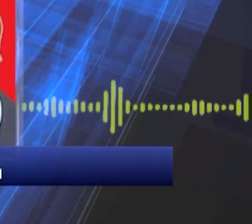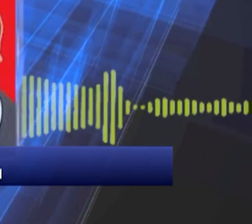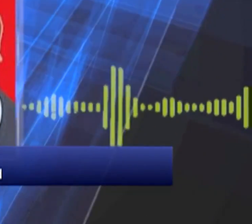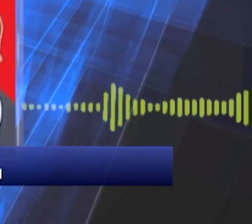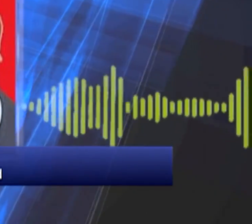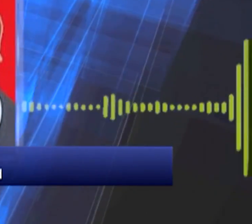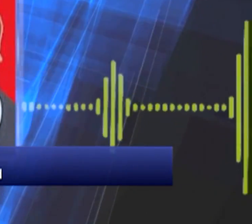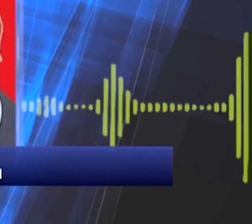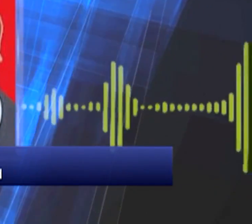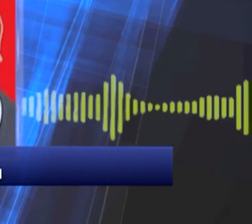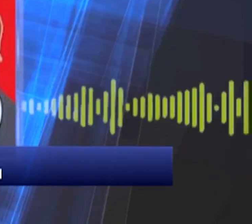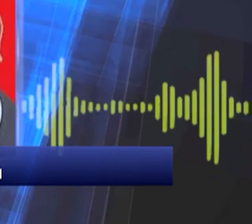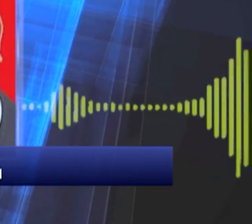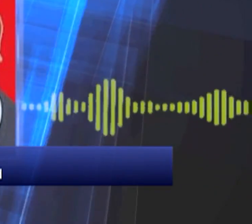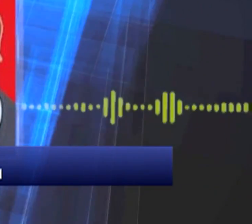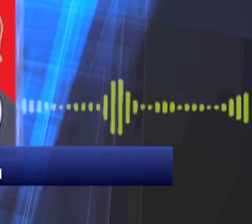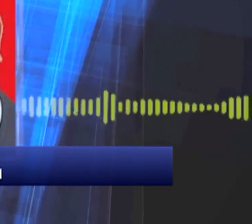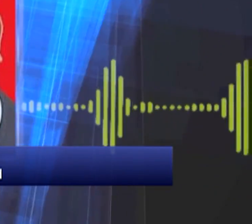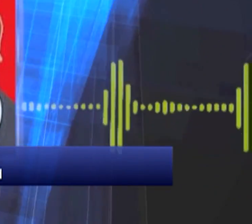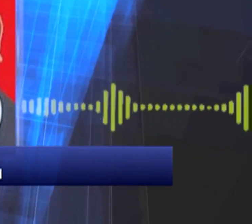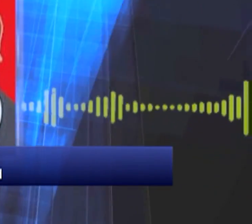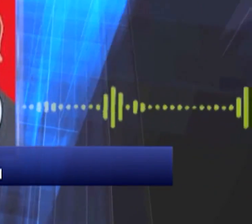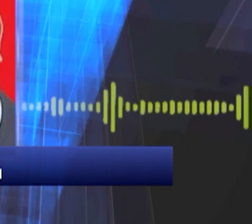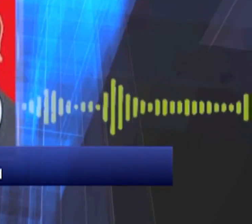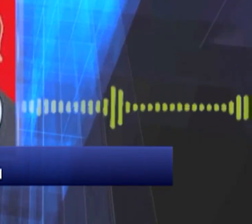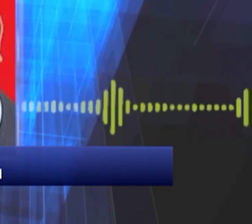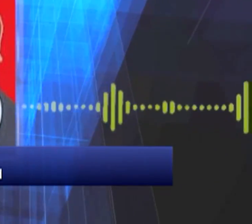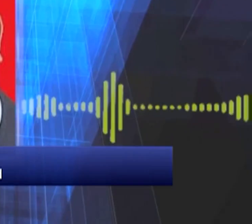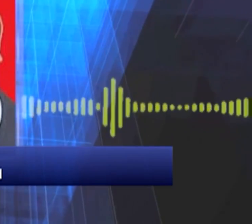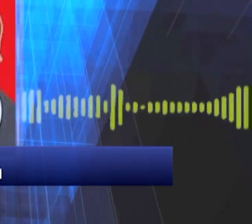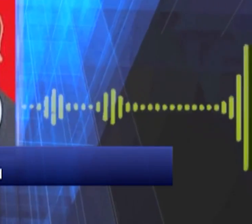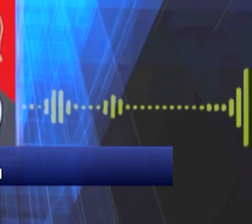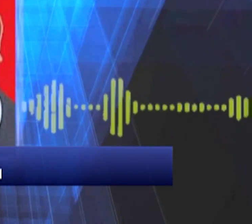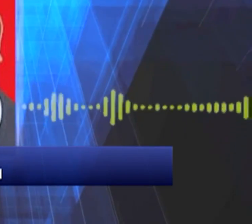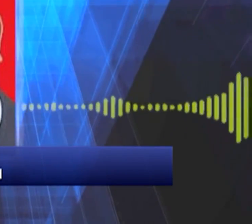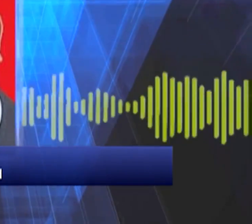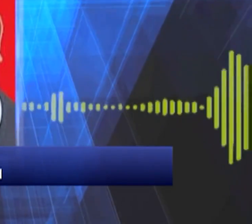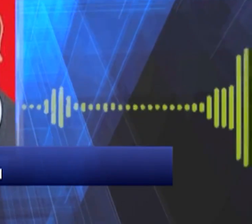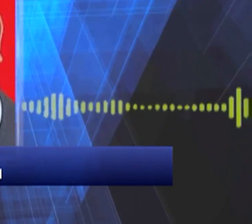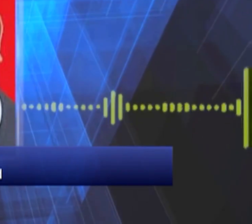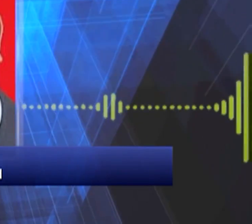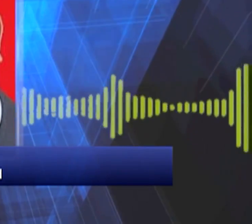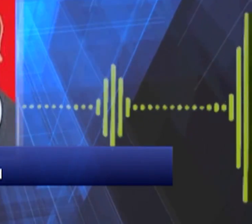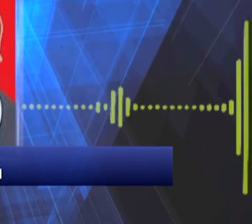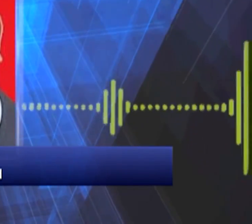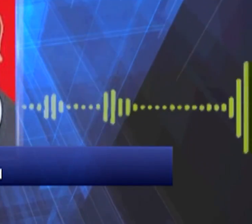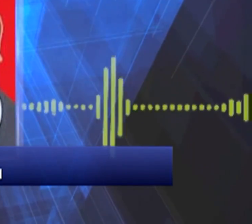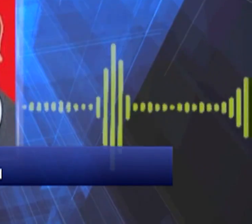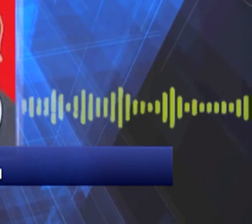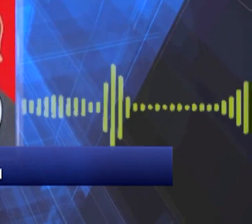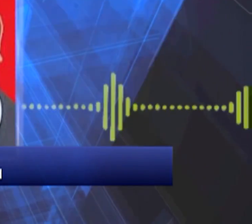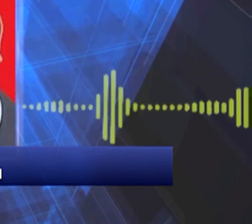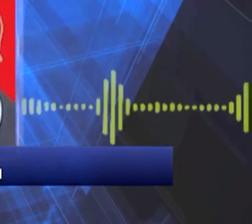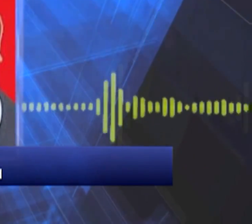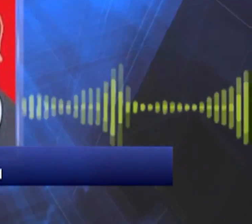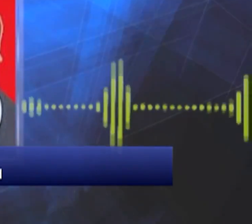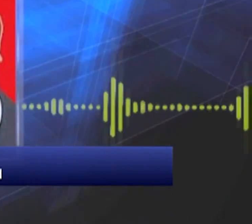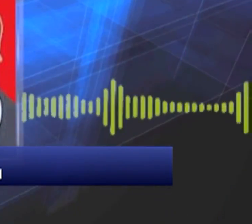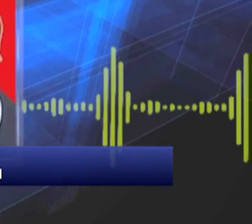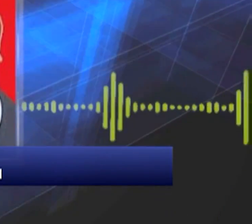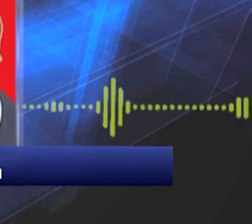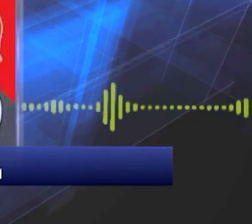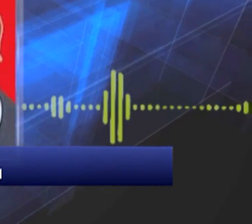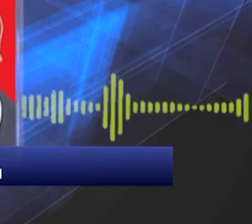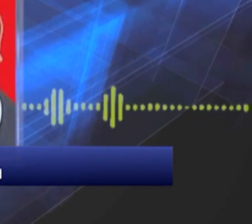in, and that is deplorable. And then he wants for the general public, it is really unacceptable.